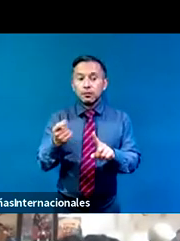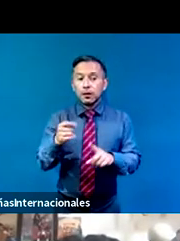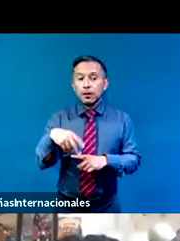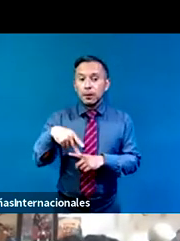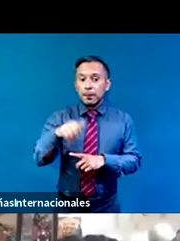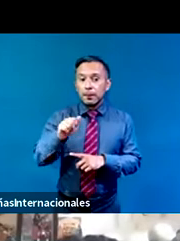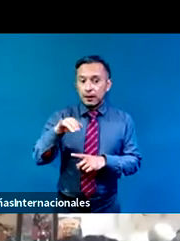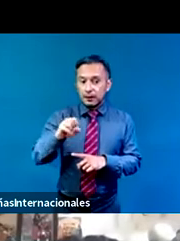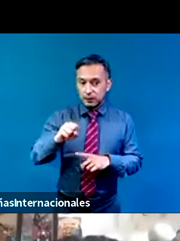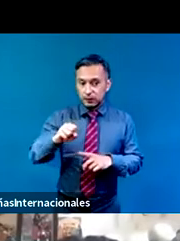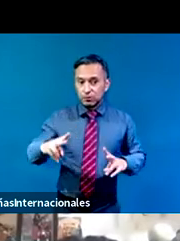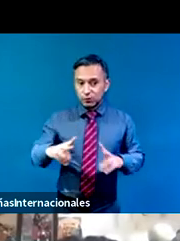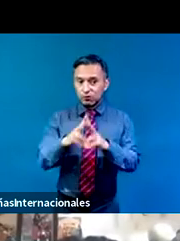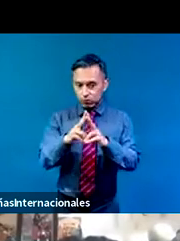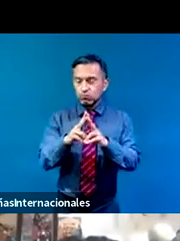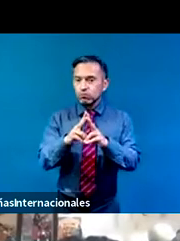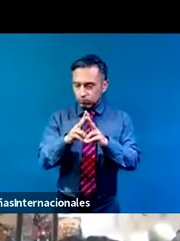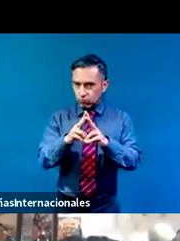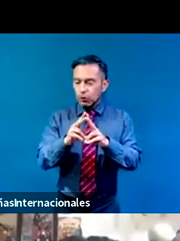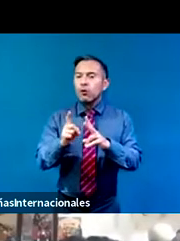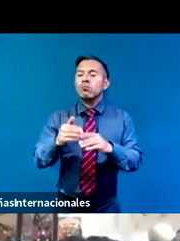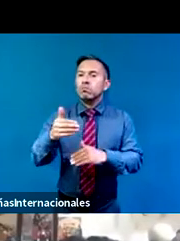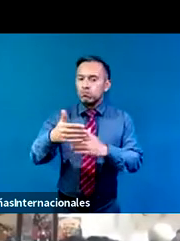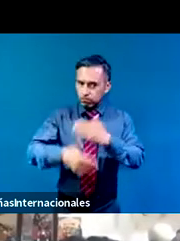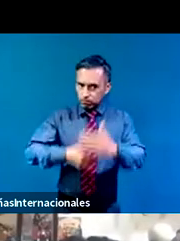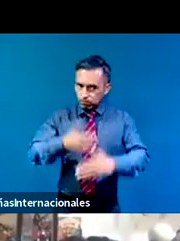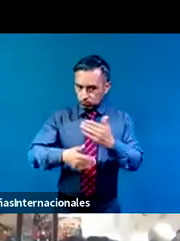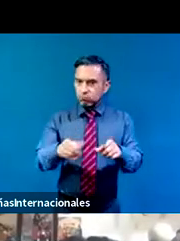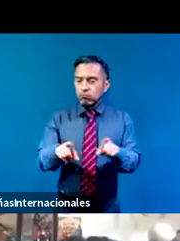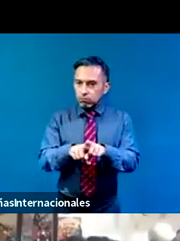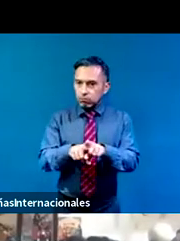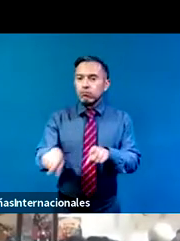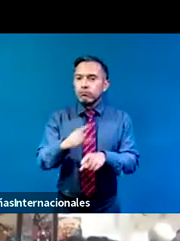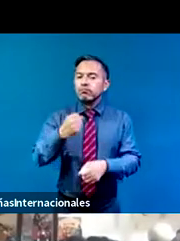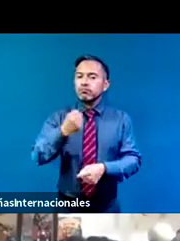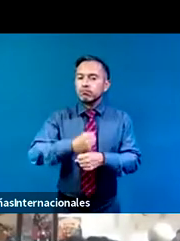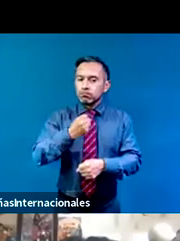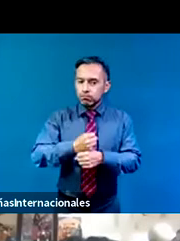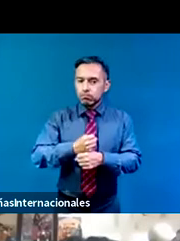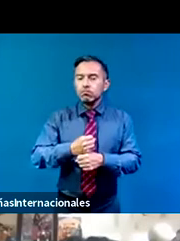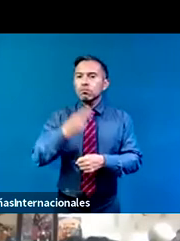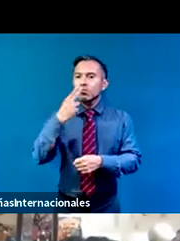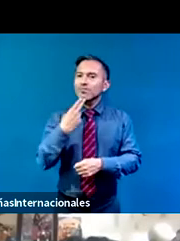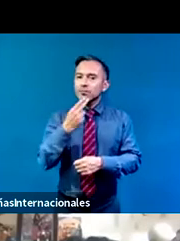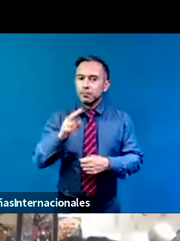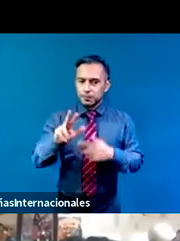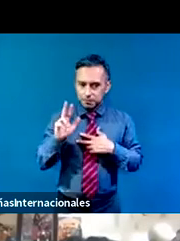represents in practice a commitment to an intersectional lens in participation